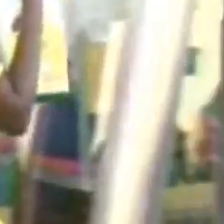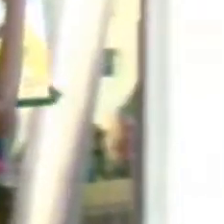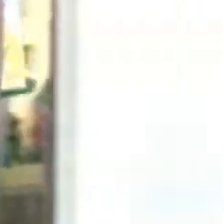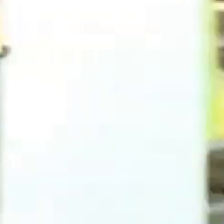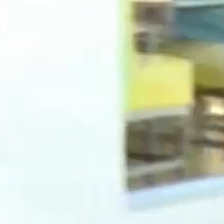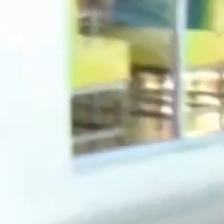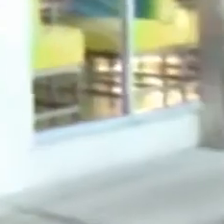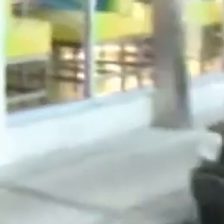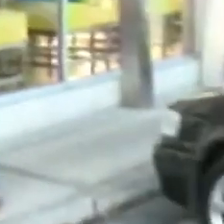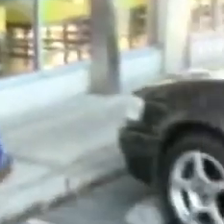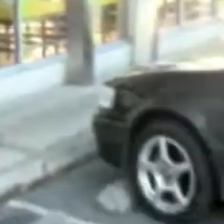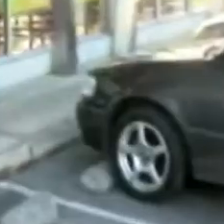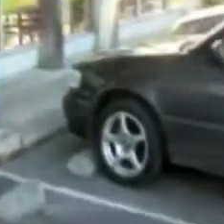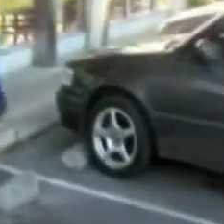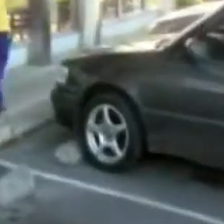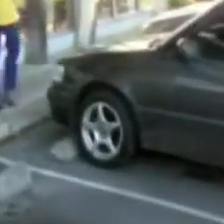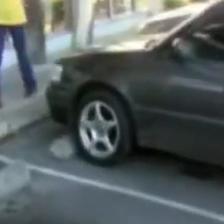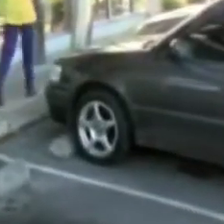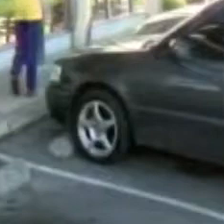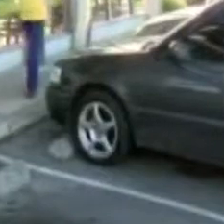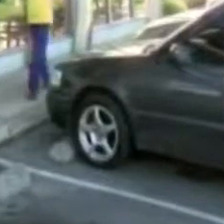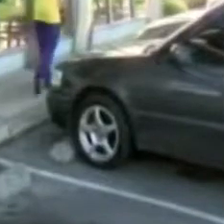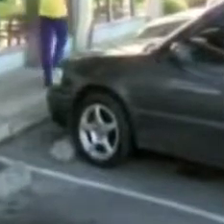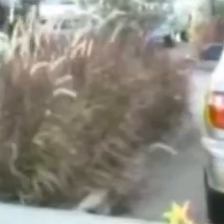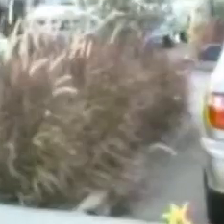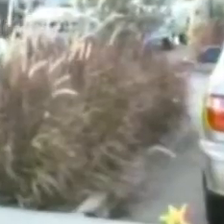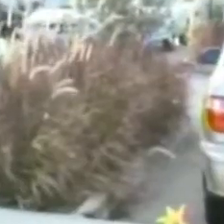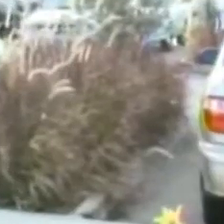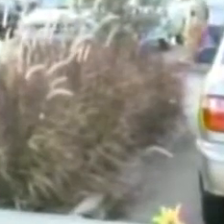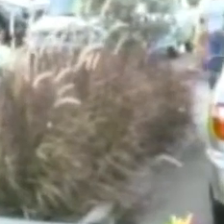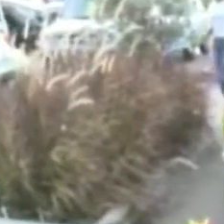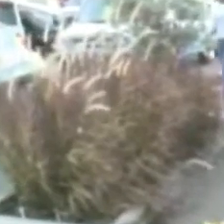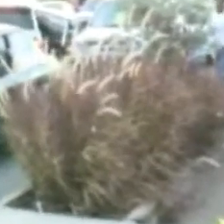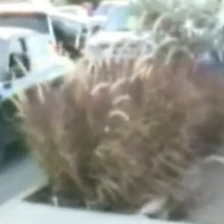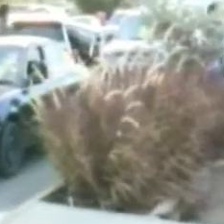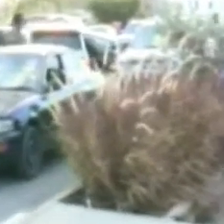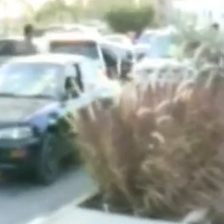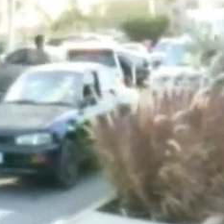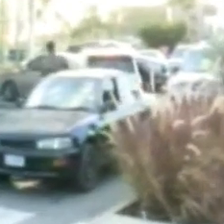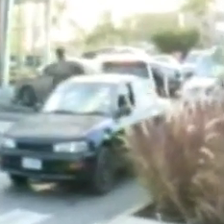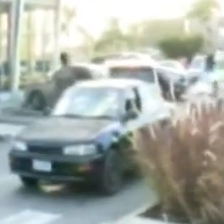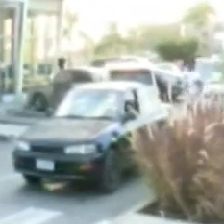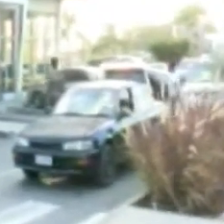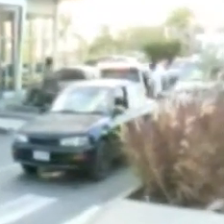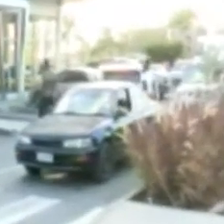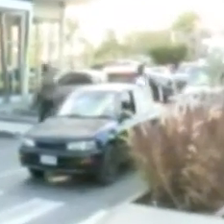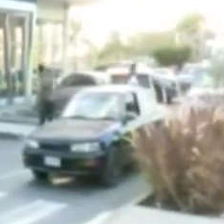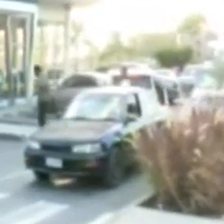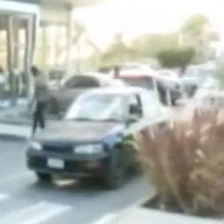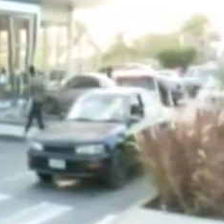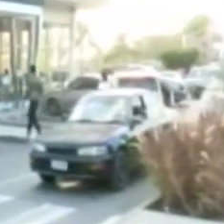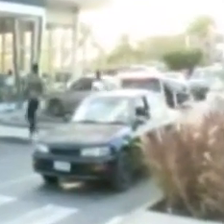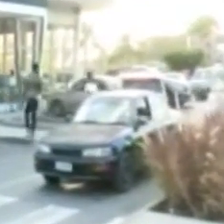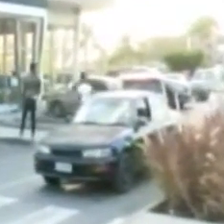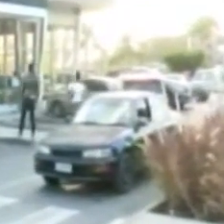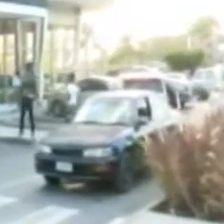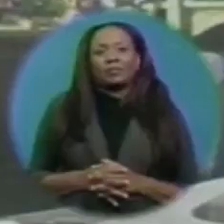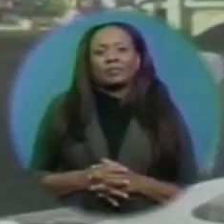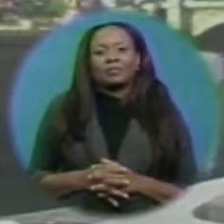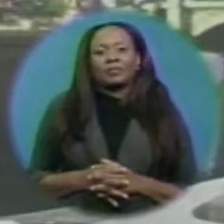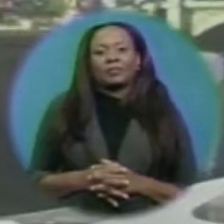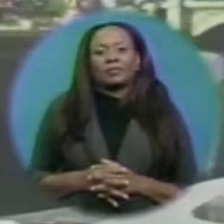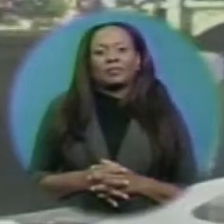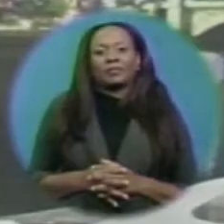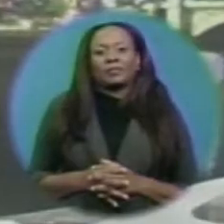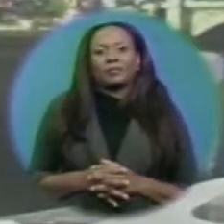purchase the typical two-piece snack box are given an extra piece for free. And from St. Peter to St. Philip,